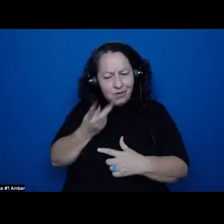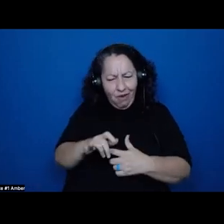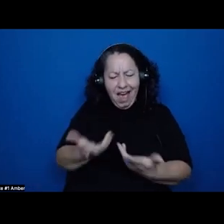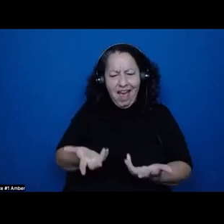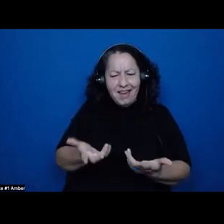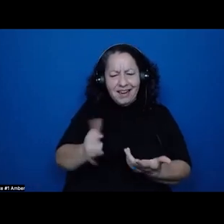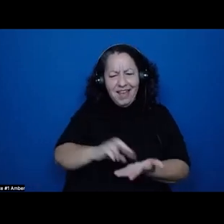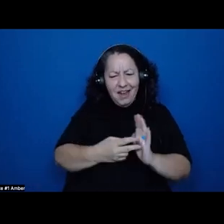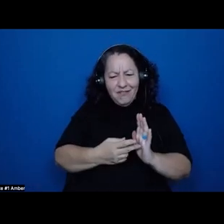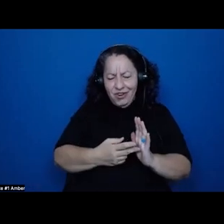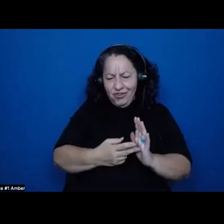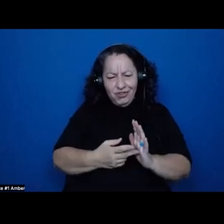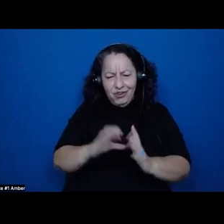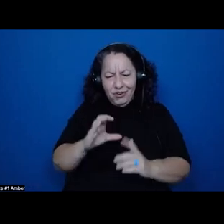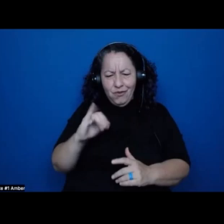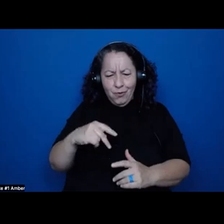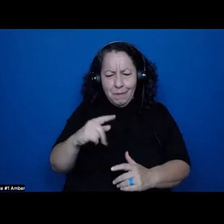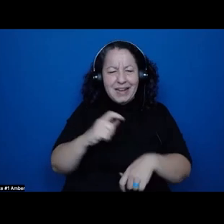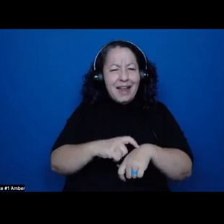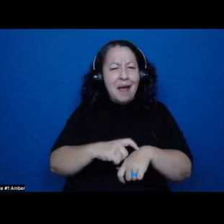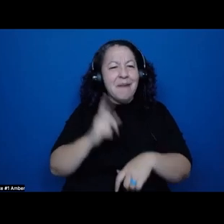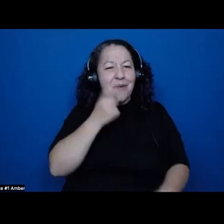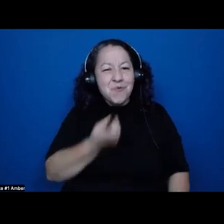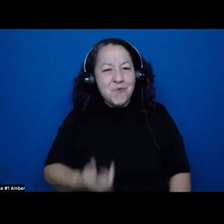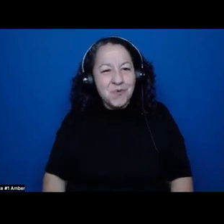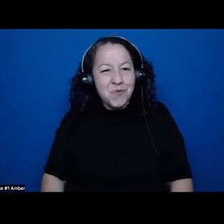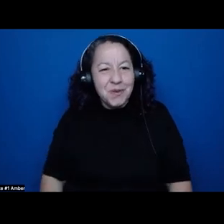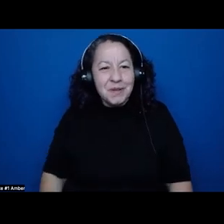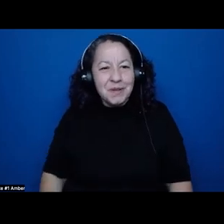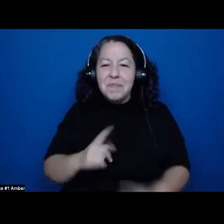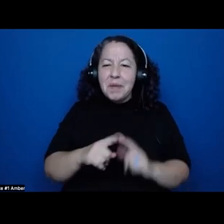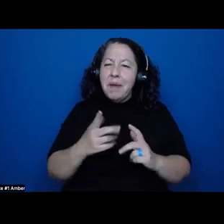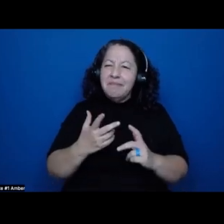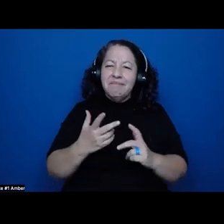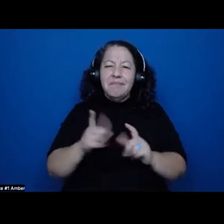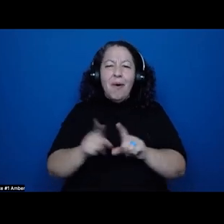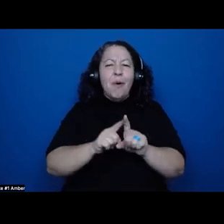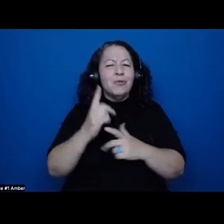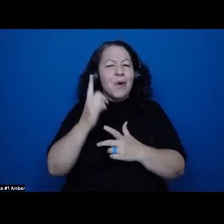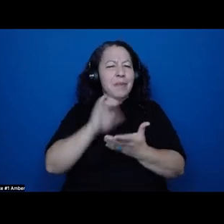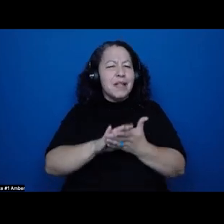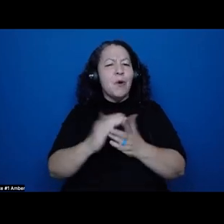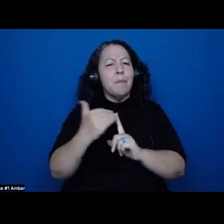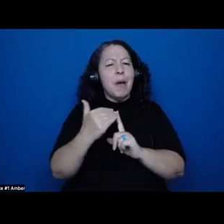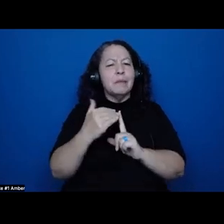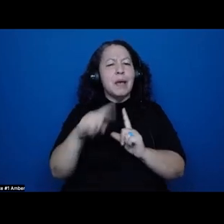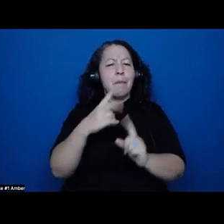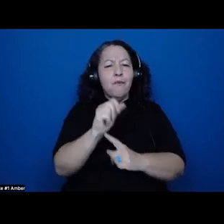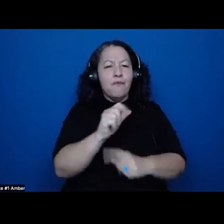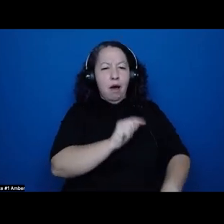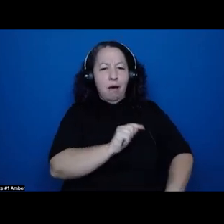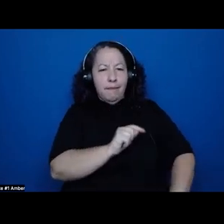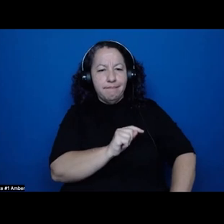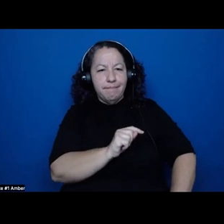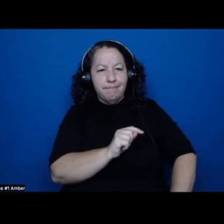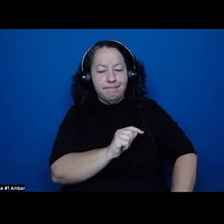definition of crip time, I thought it was really cool that in a way, I think it reminds me of the va, and it reminds me